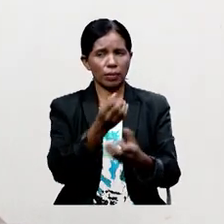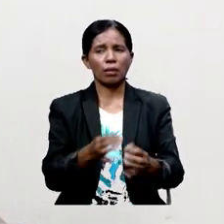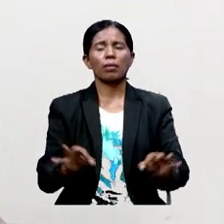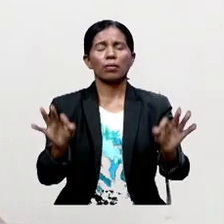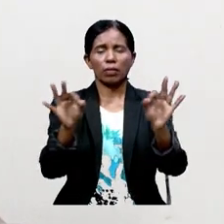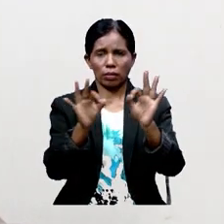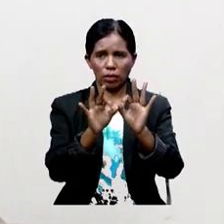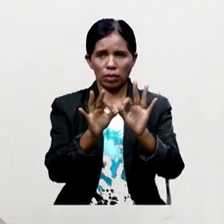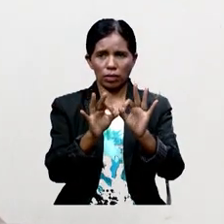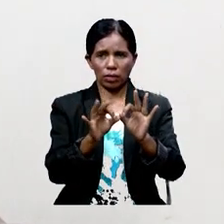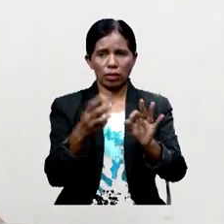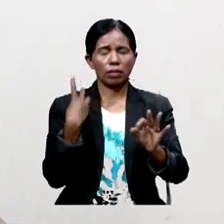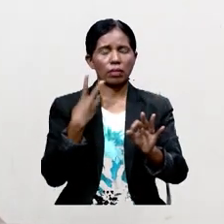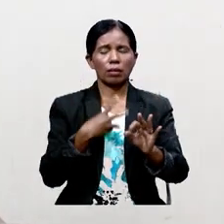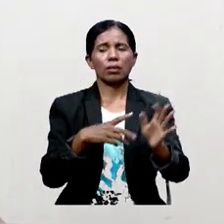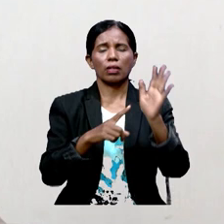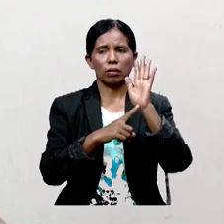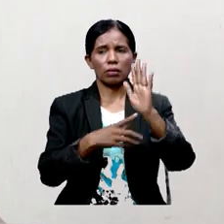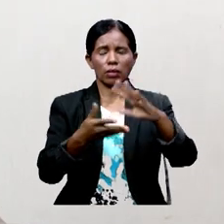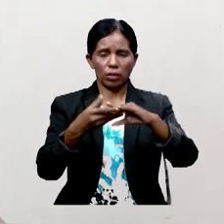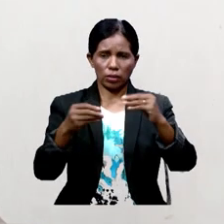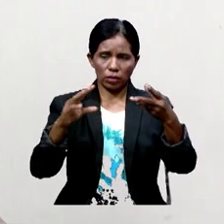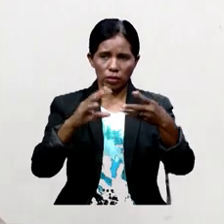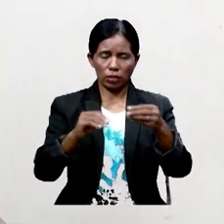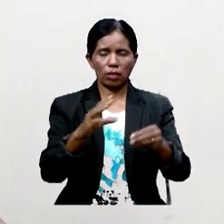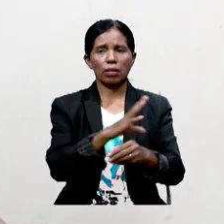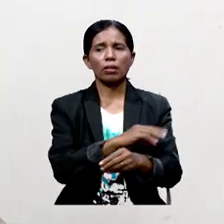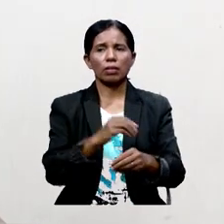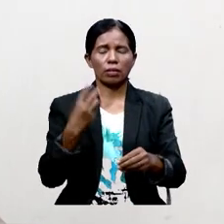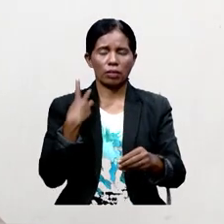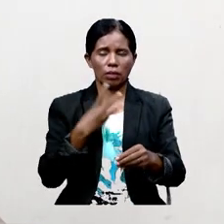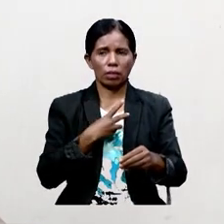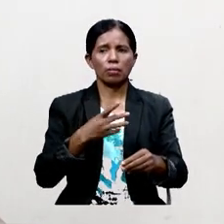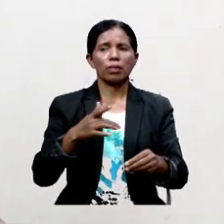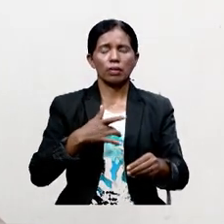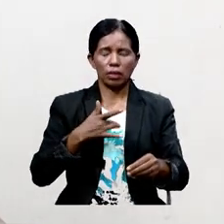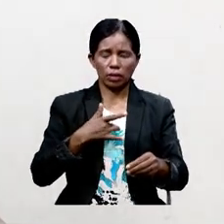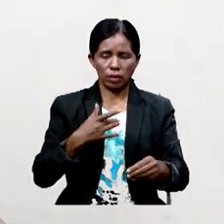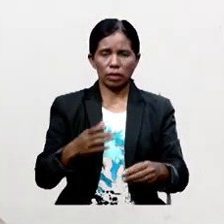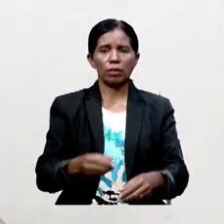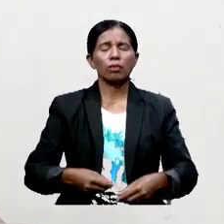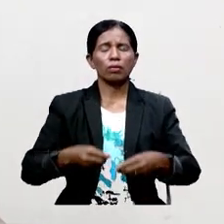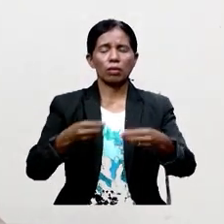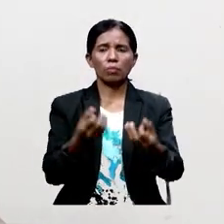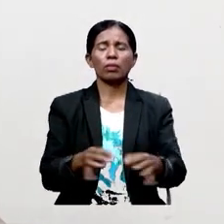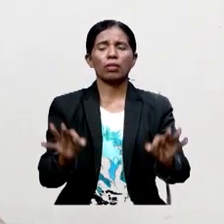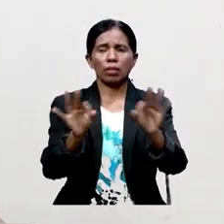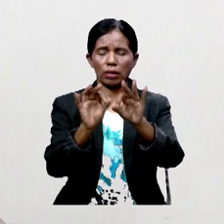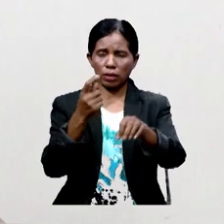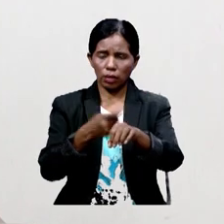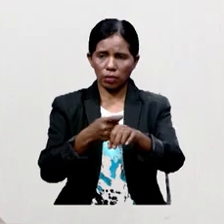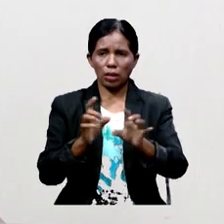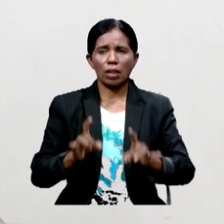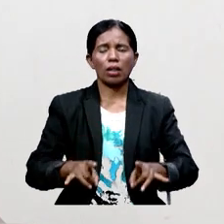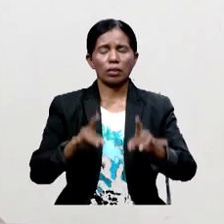history, a historic milestone, and also a really important time for Australia to